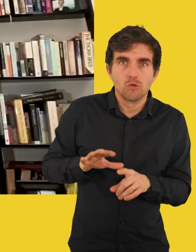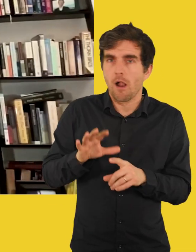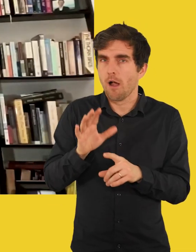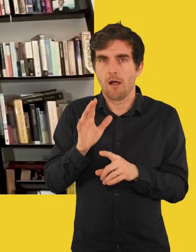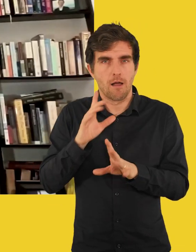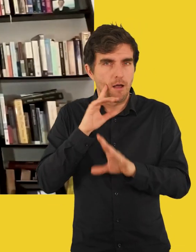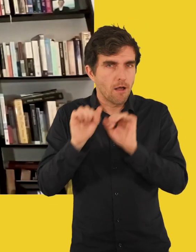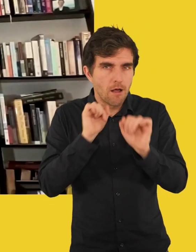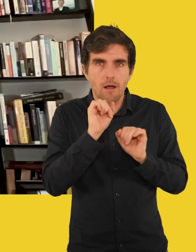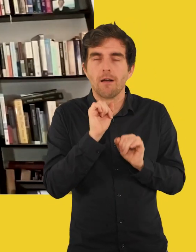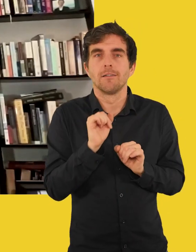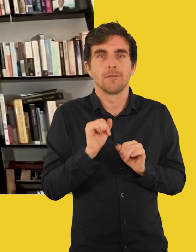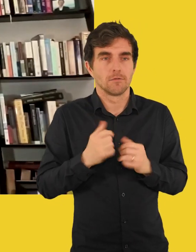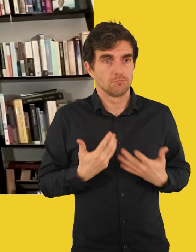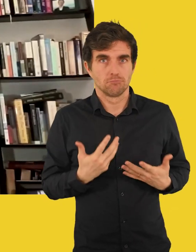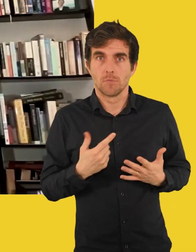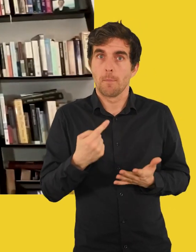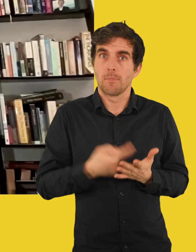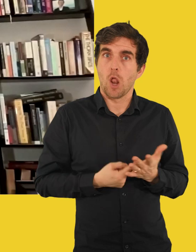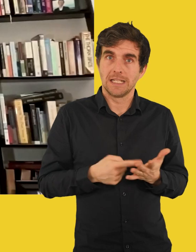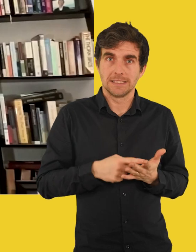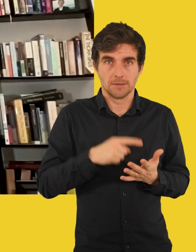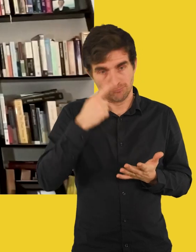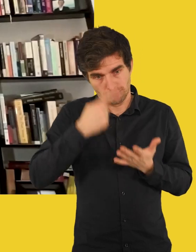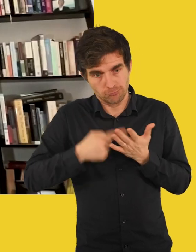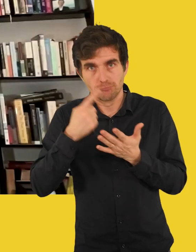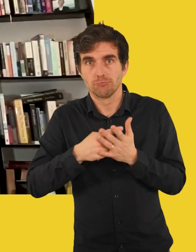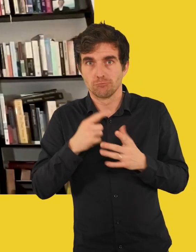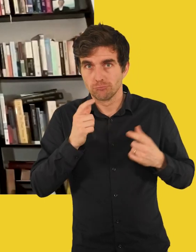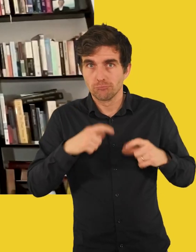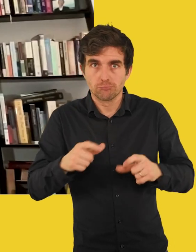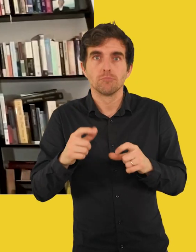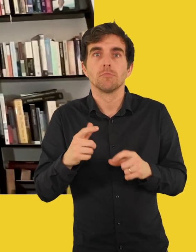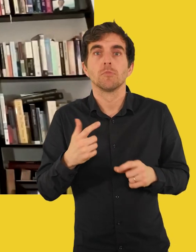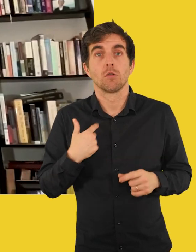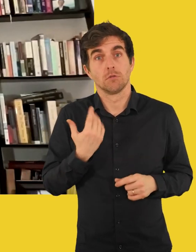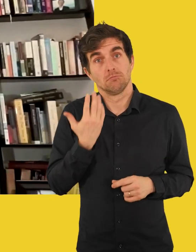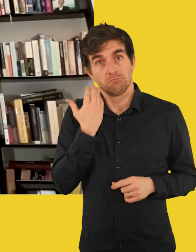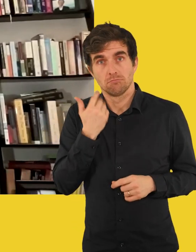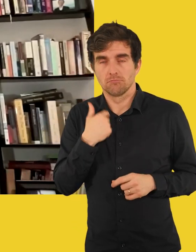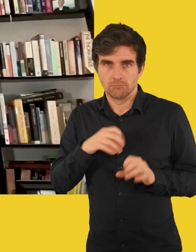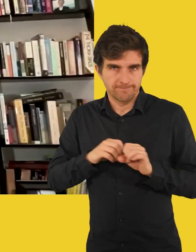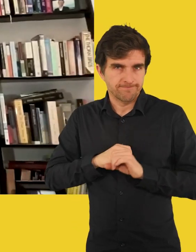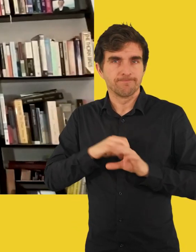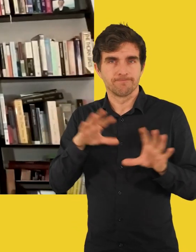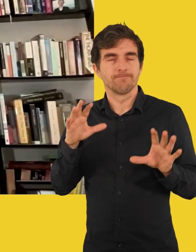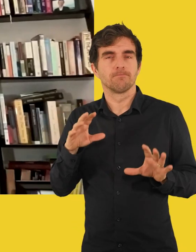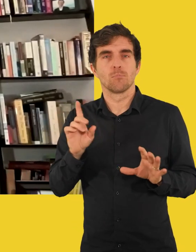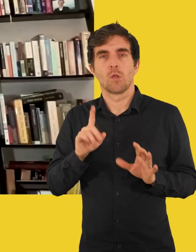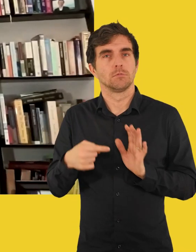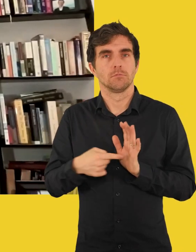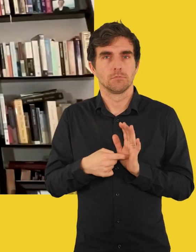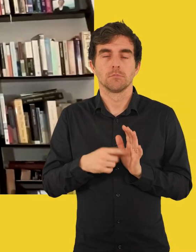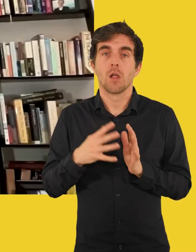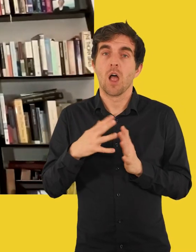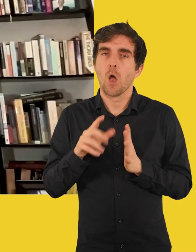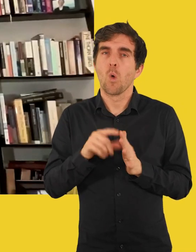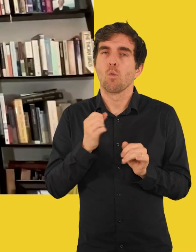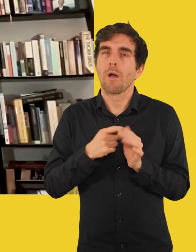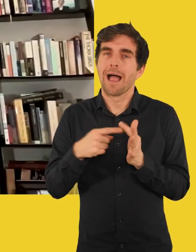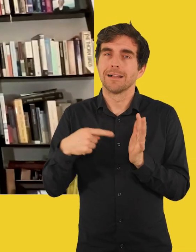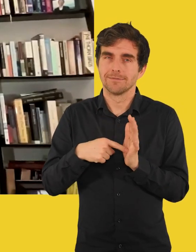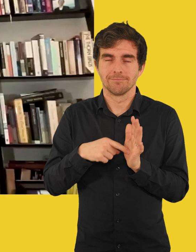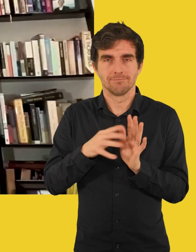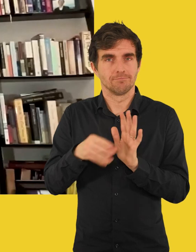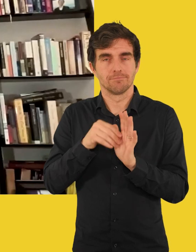and national level here, in relation to some current policy decision making going on. And we recently just released what we're calling